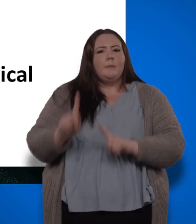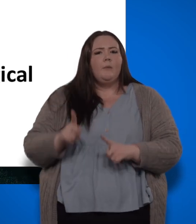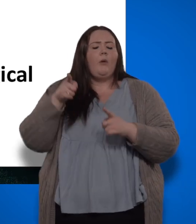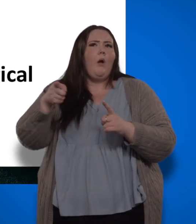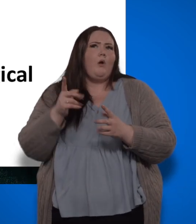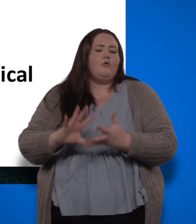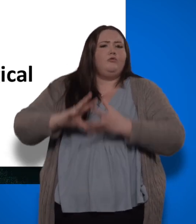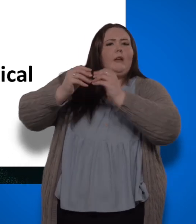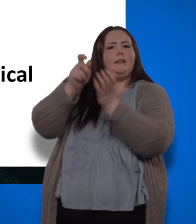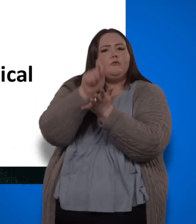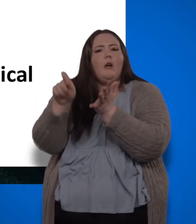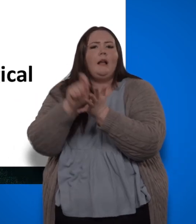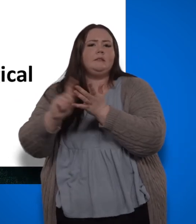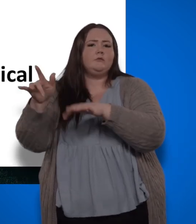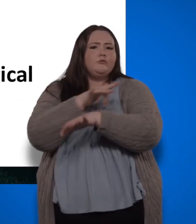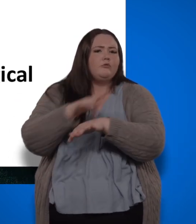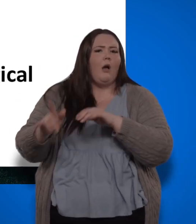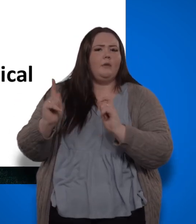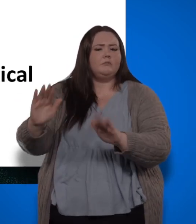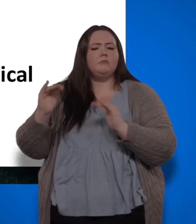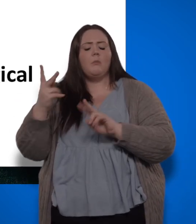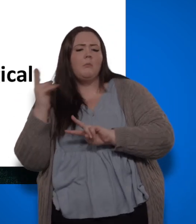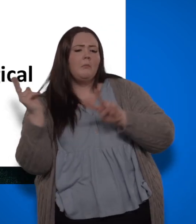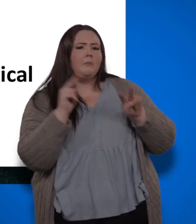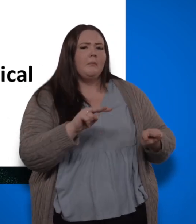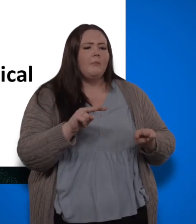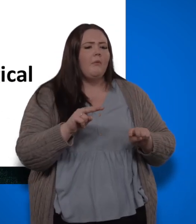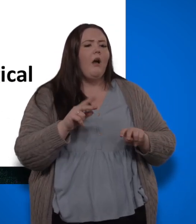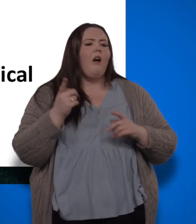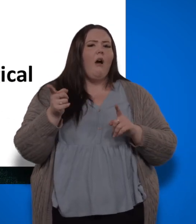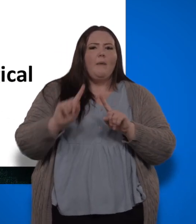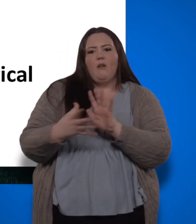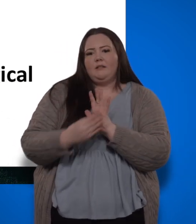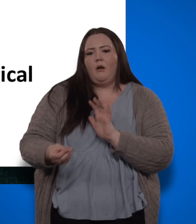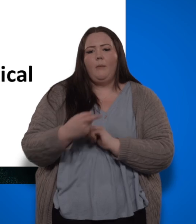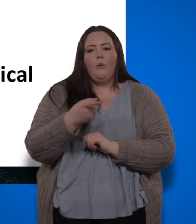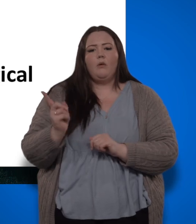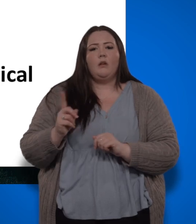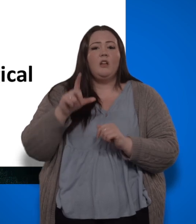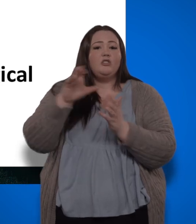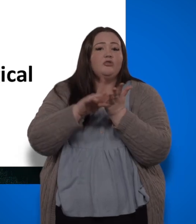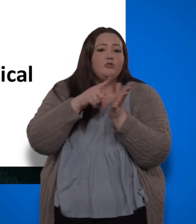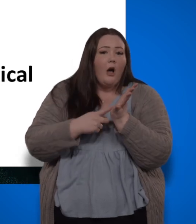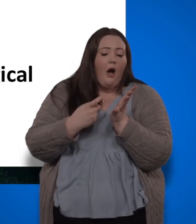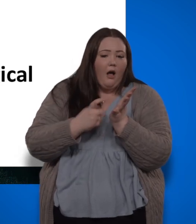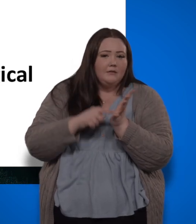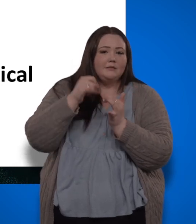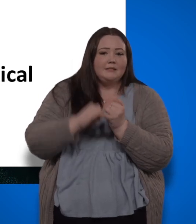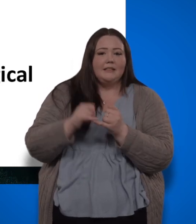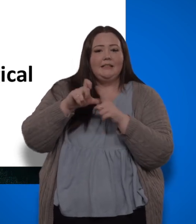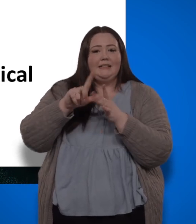the dramatists come along, and people like Charles Dickens writes novels about the